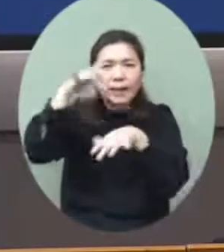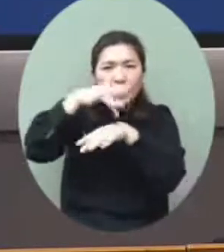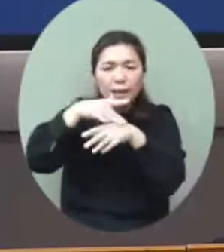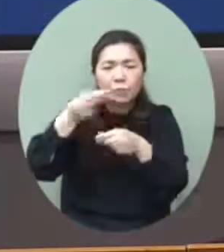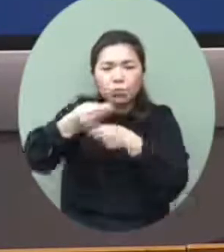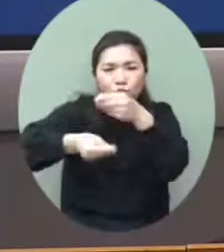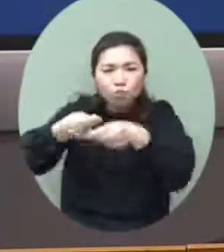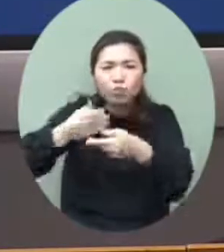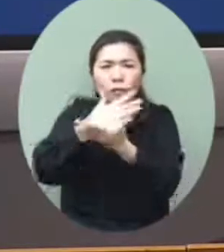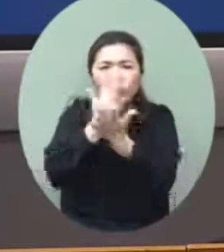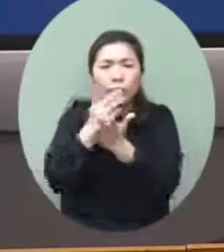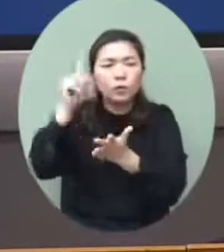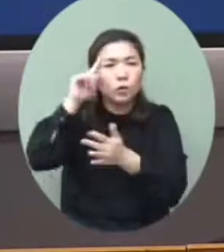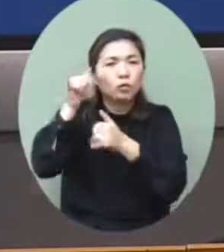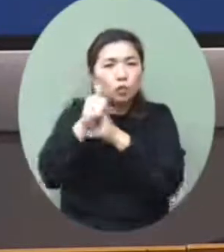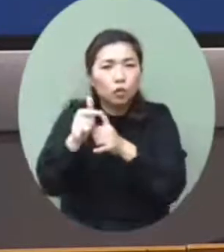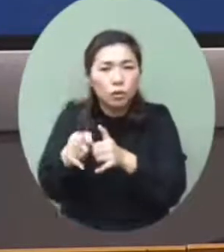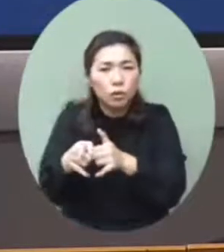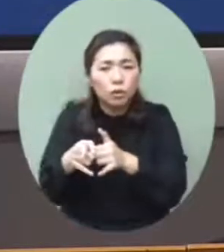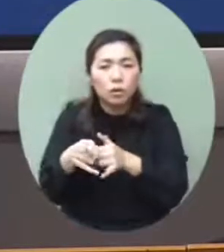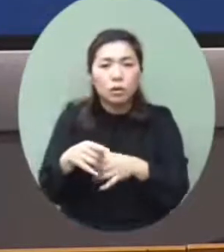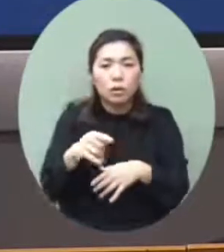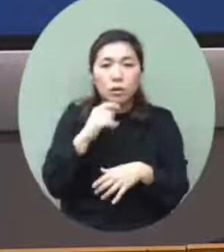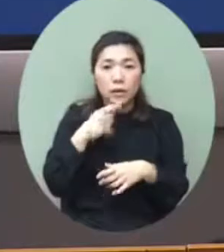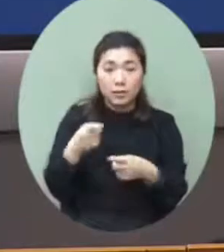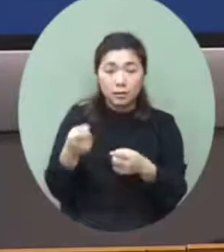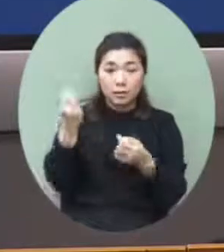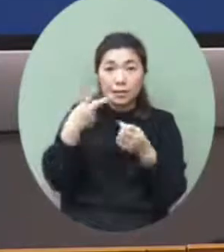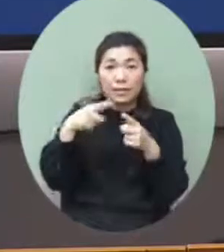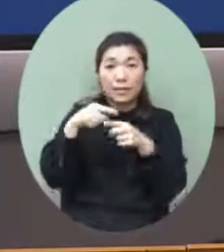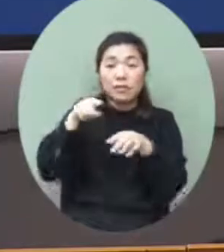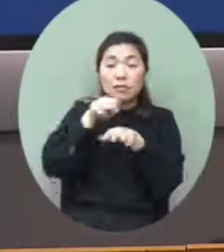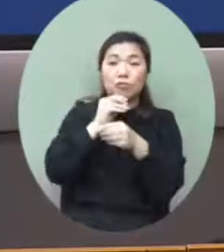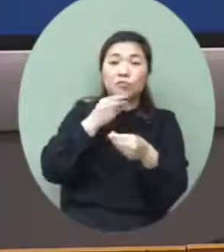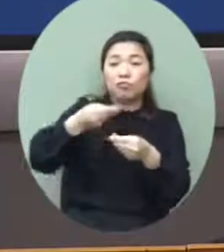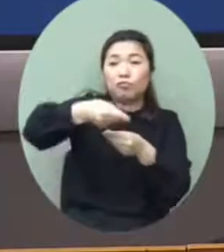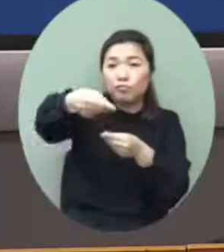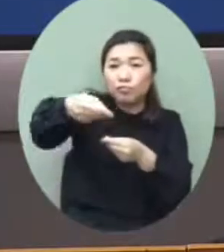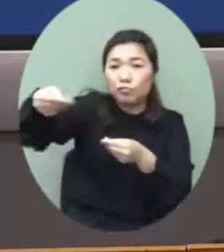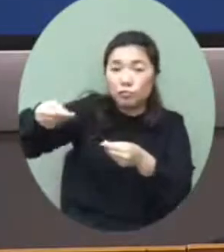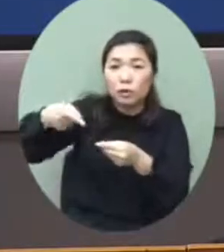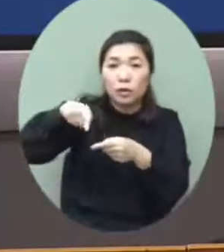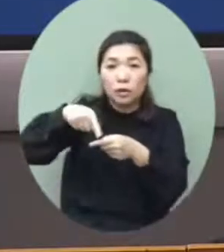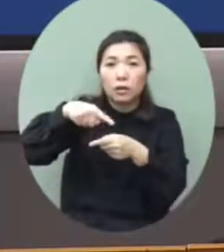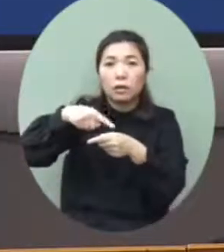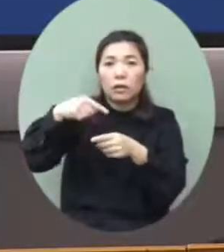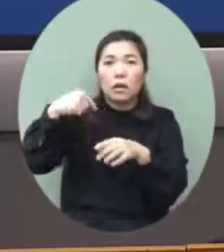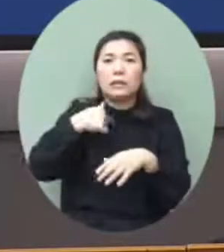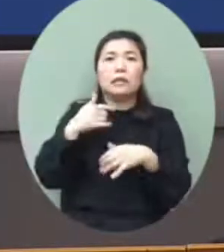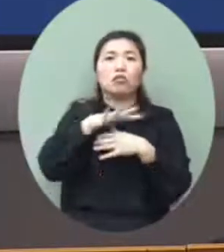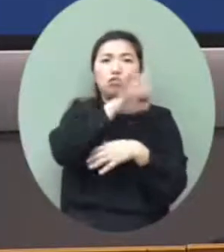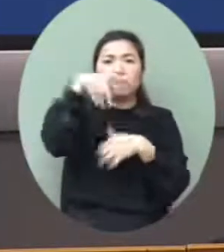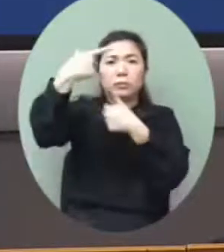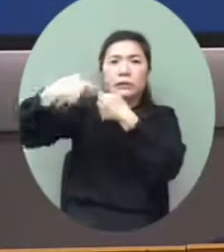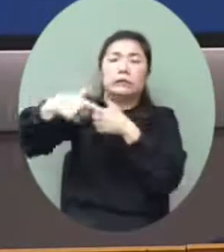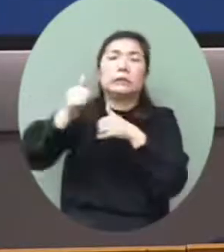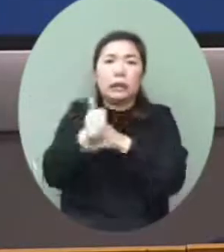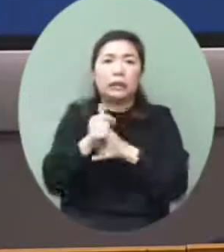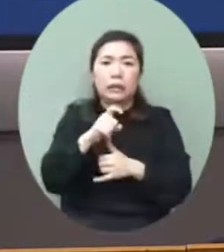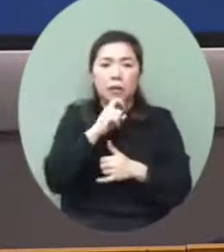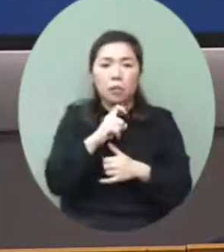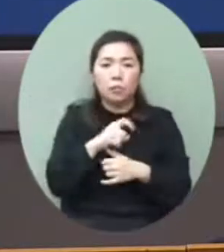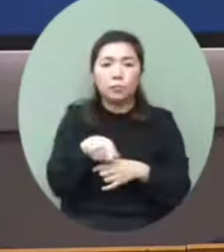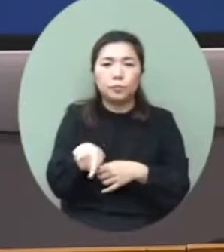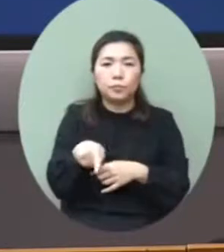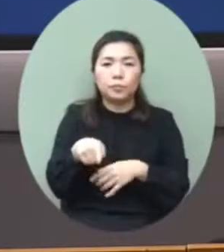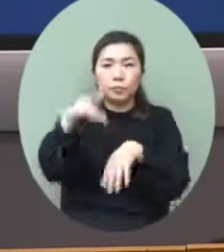close contact in every case and putting every of such close contact or confirmed case